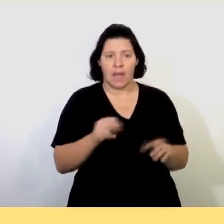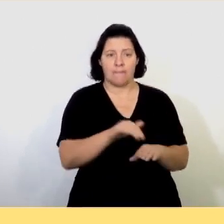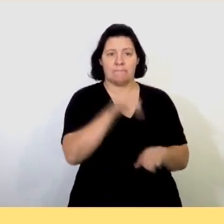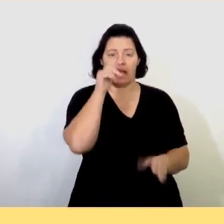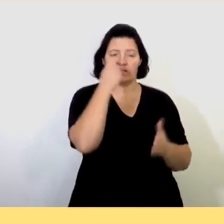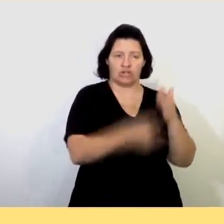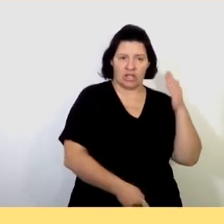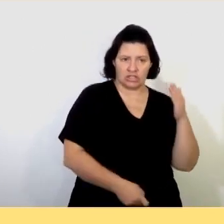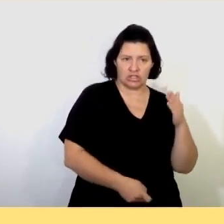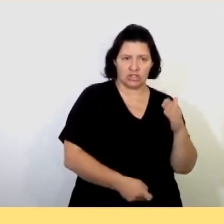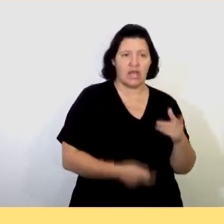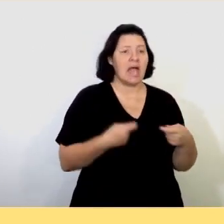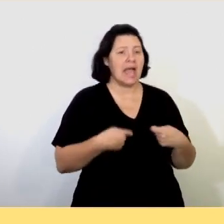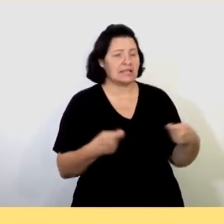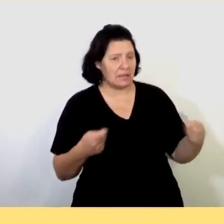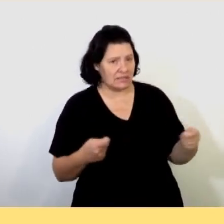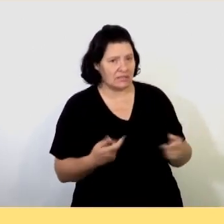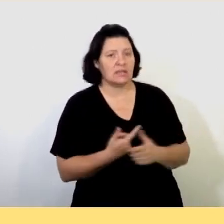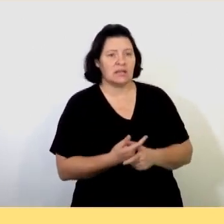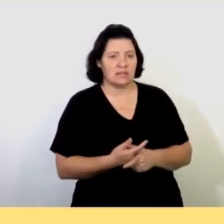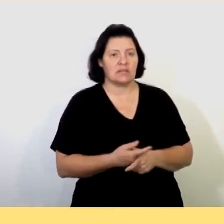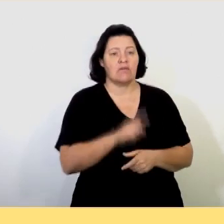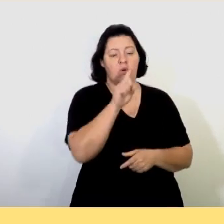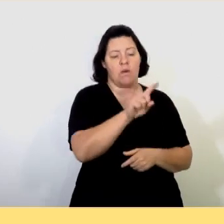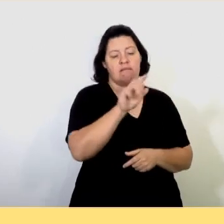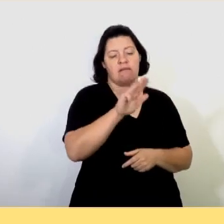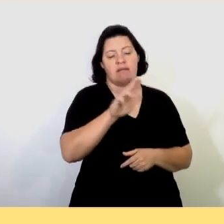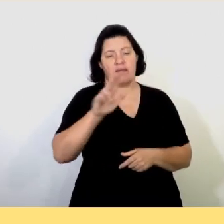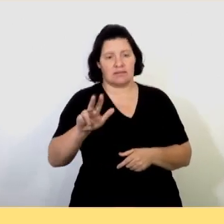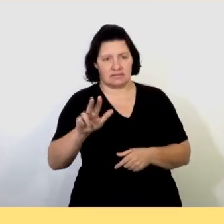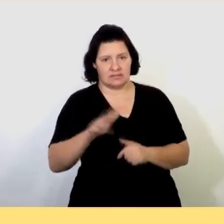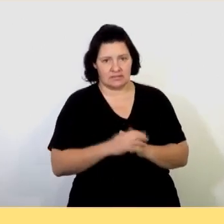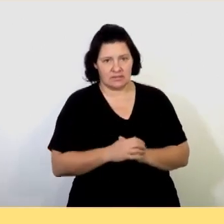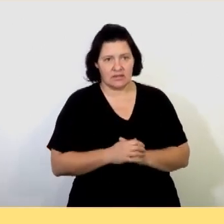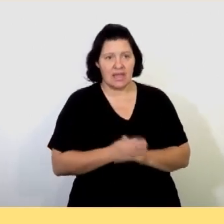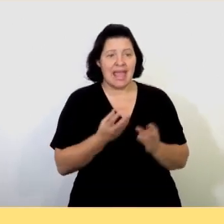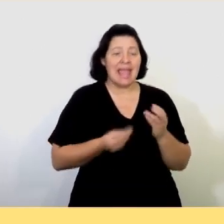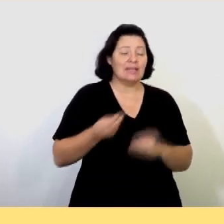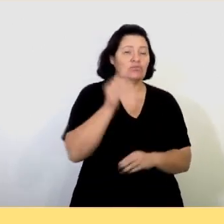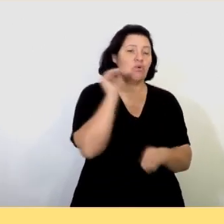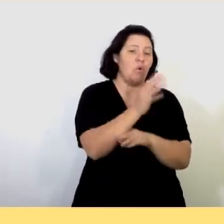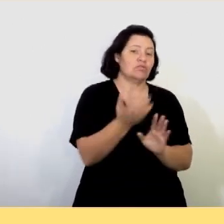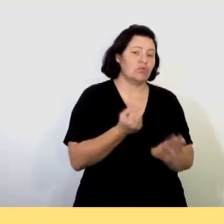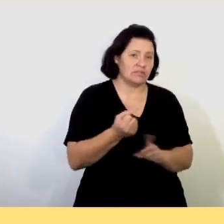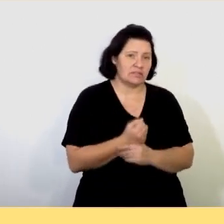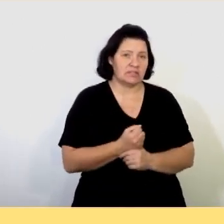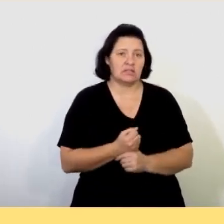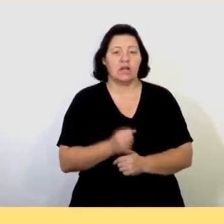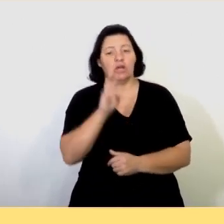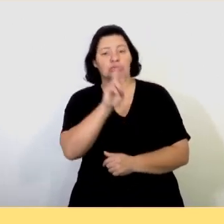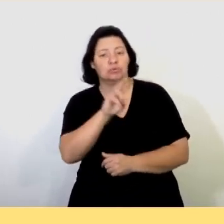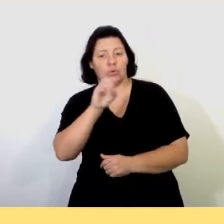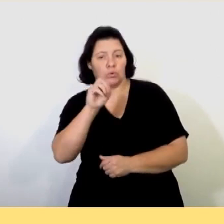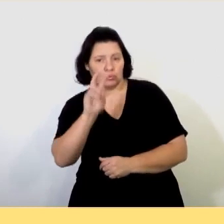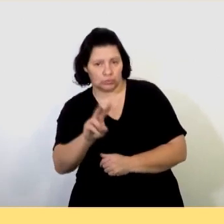3,500. Bank charges are an expense, so bank charges will be on the debit side. Interest on overdraft